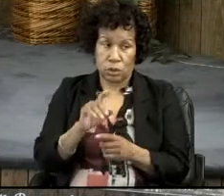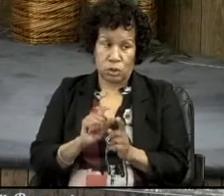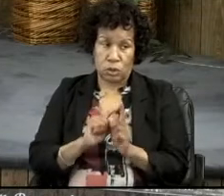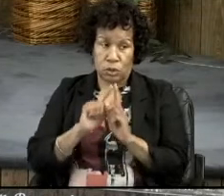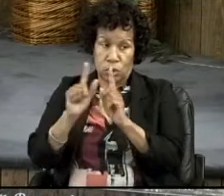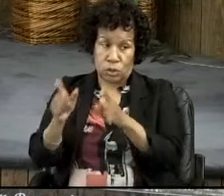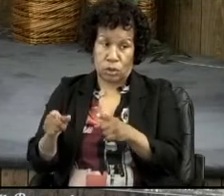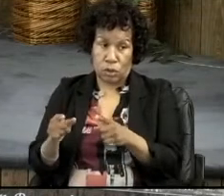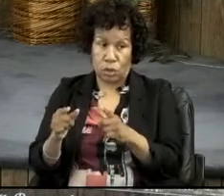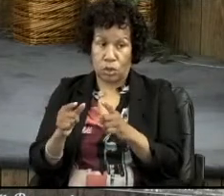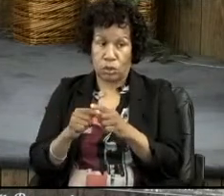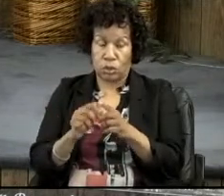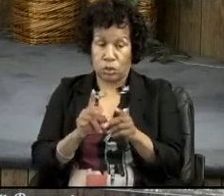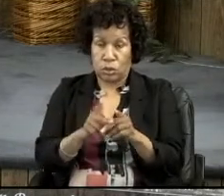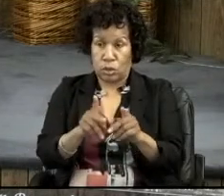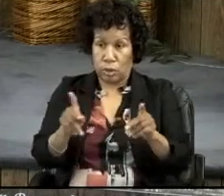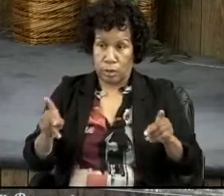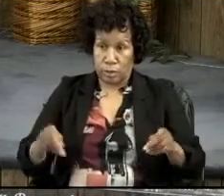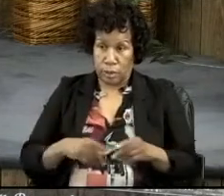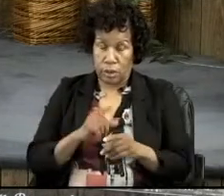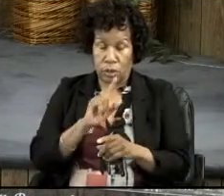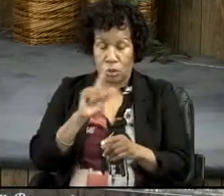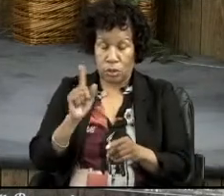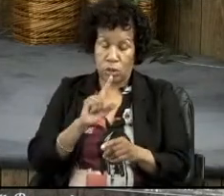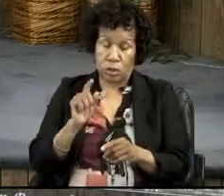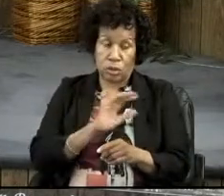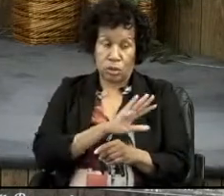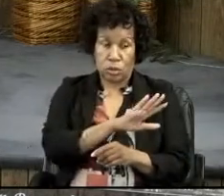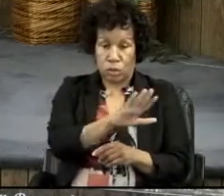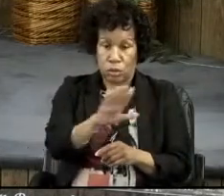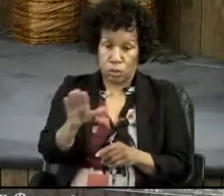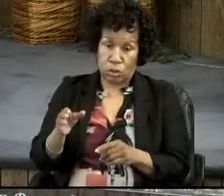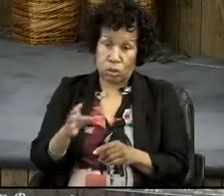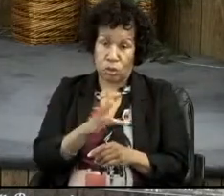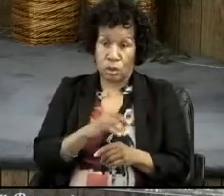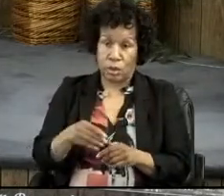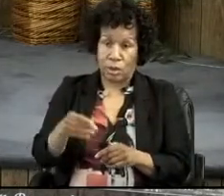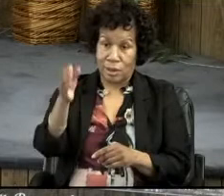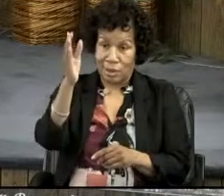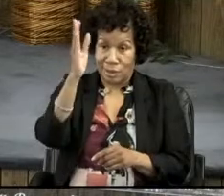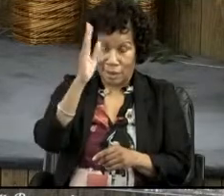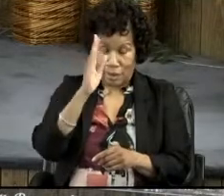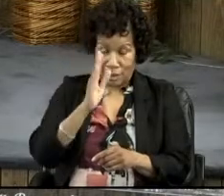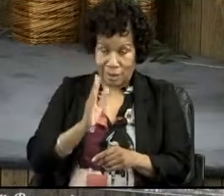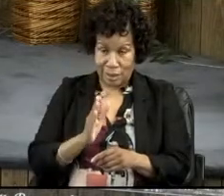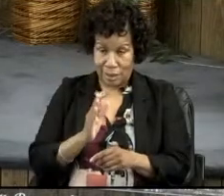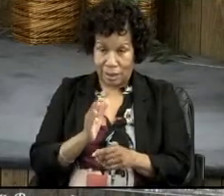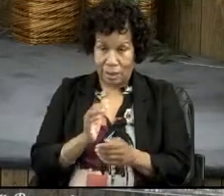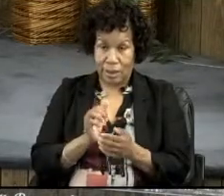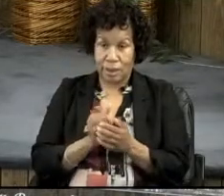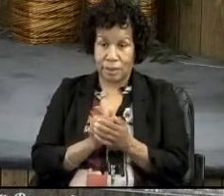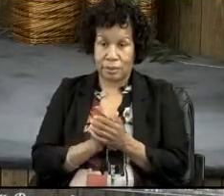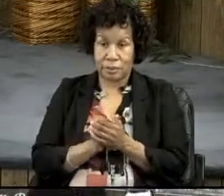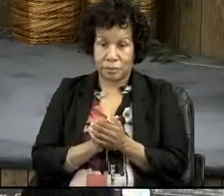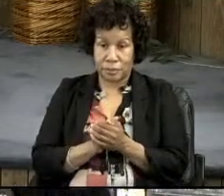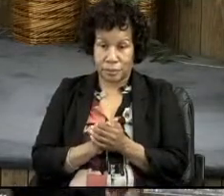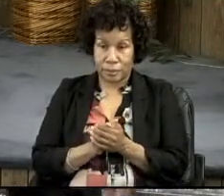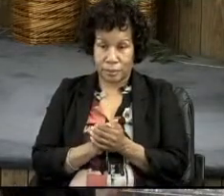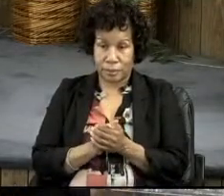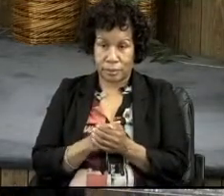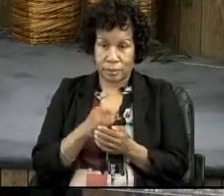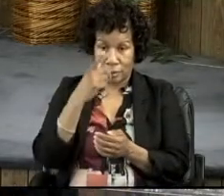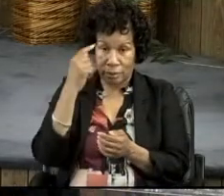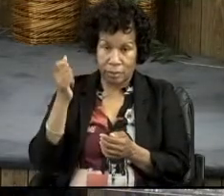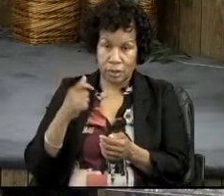you and God, and it don't matter who else is up in here. It don't matter what the bulletins say, what the programs say,